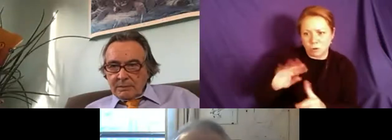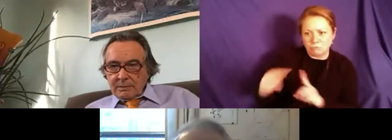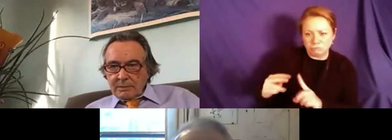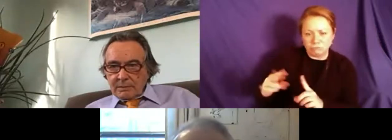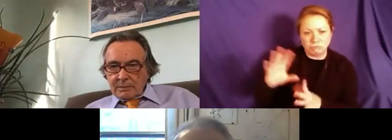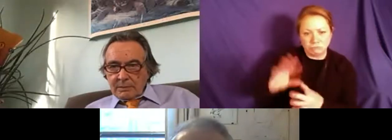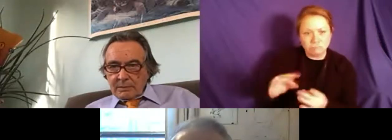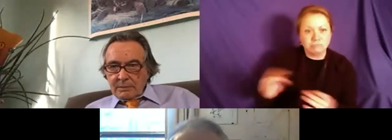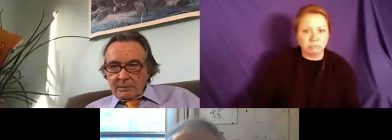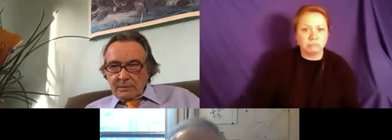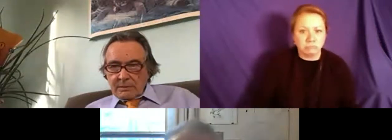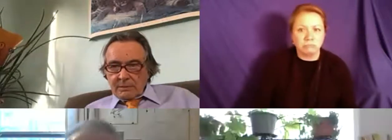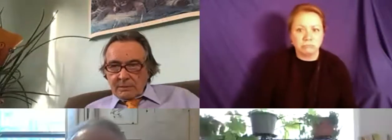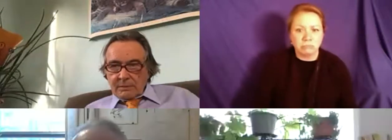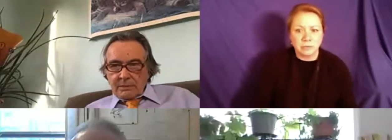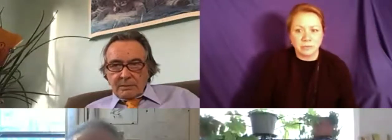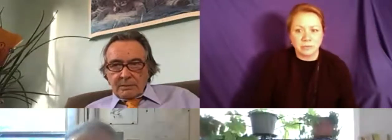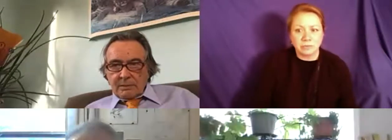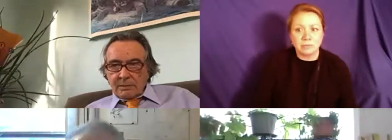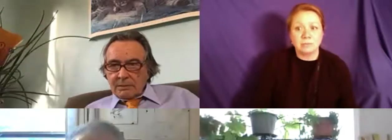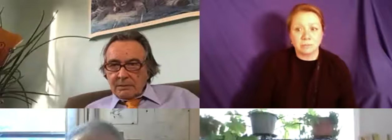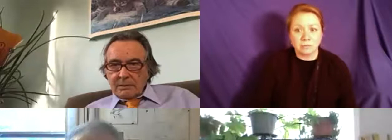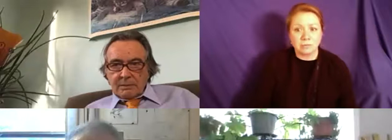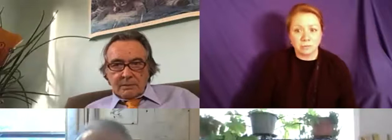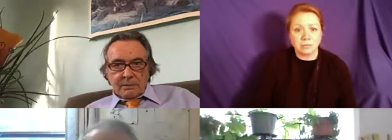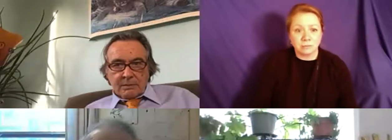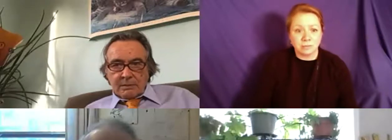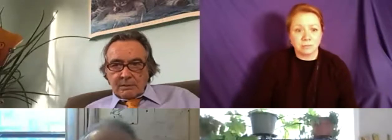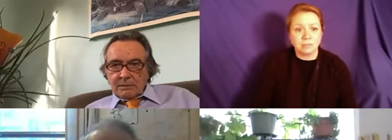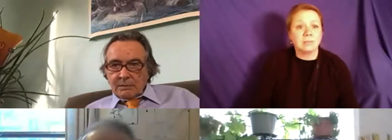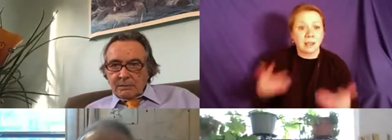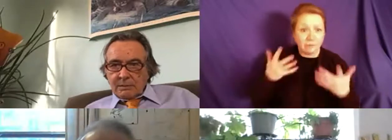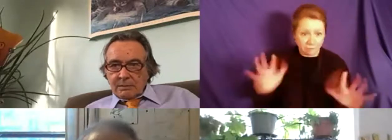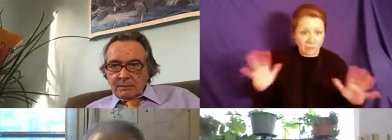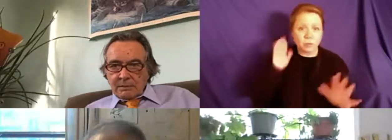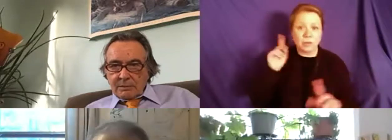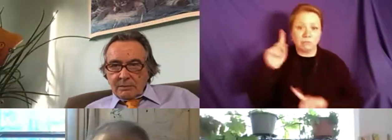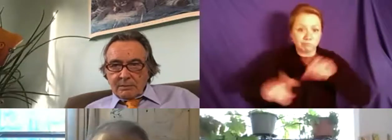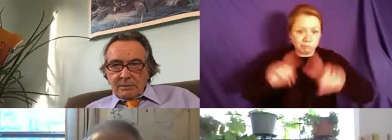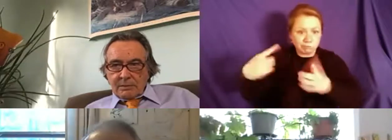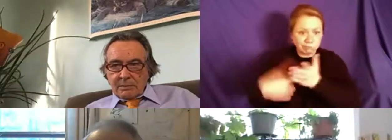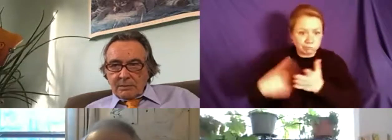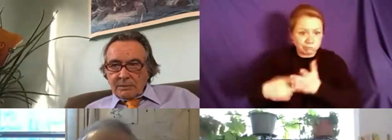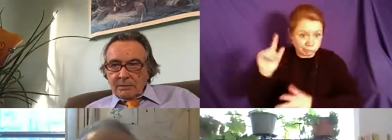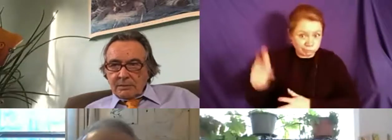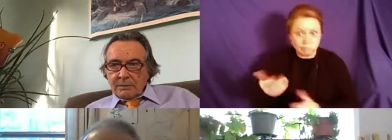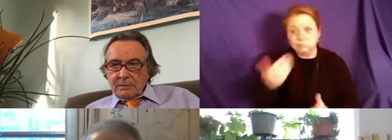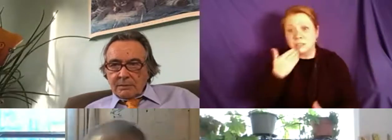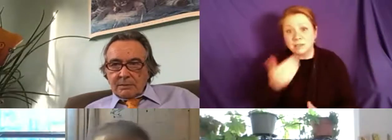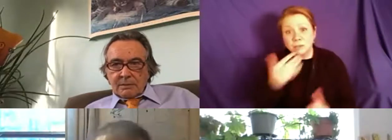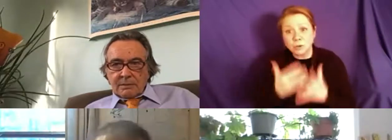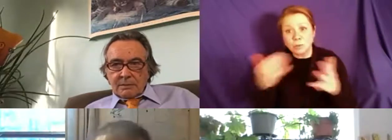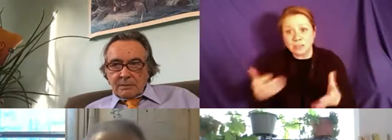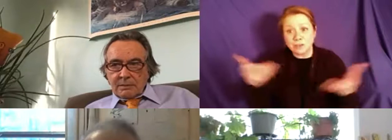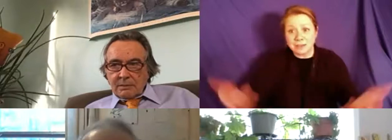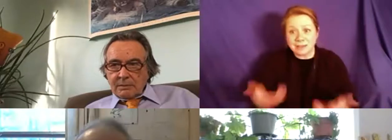for the legislative panelists, and then we're going to do questions and discussion afterwards. So thank you very much for